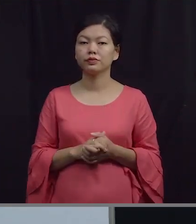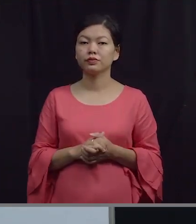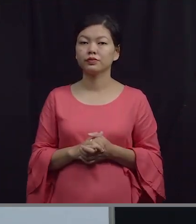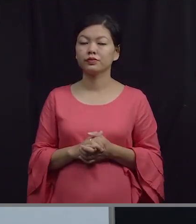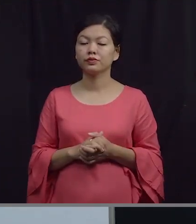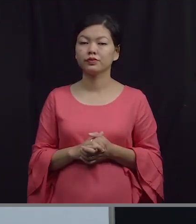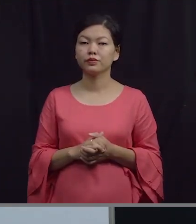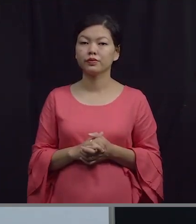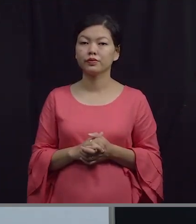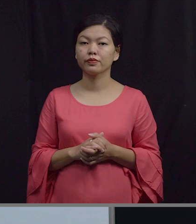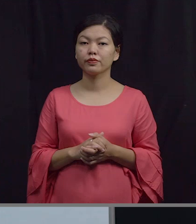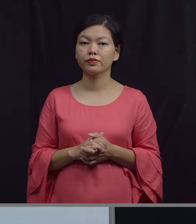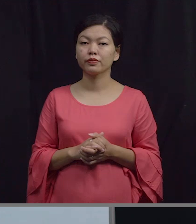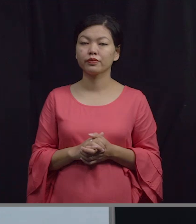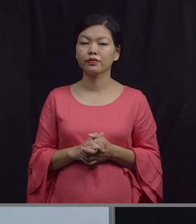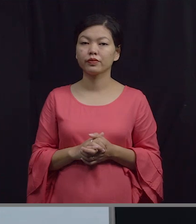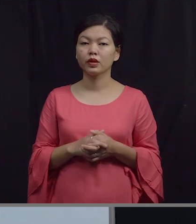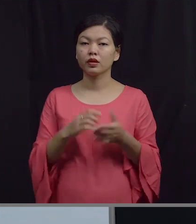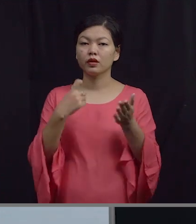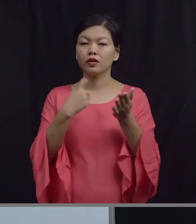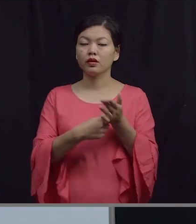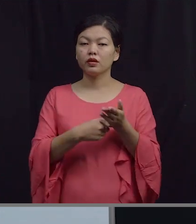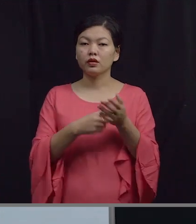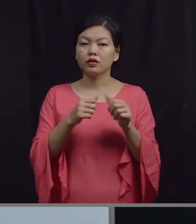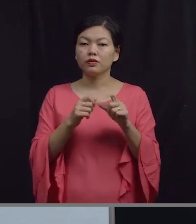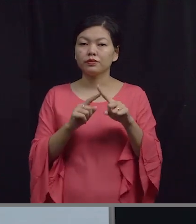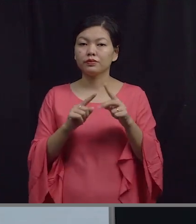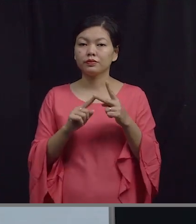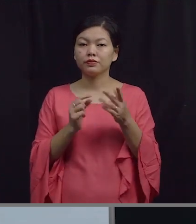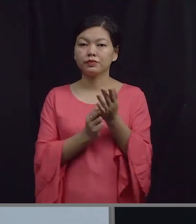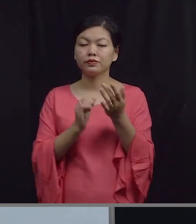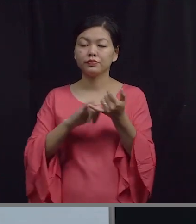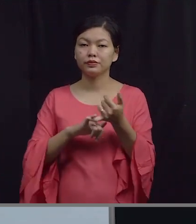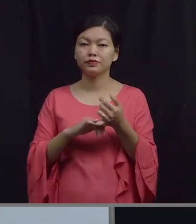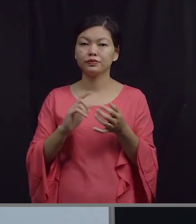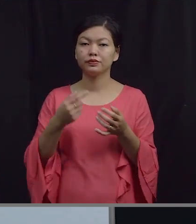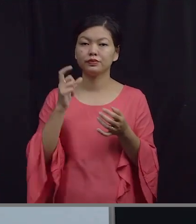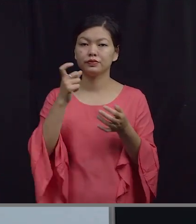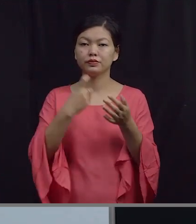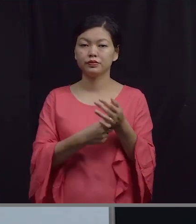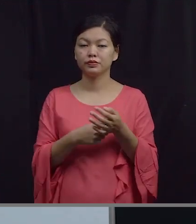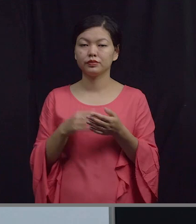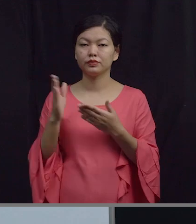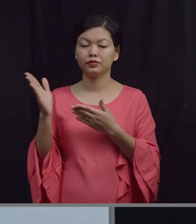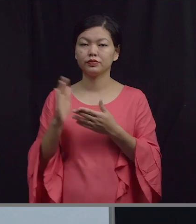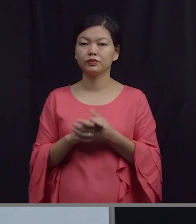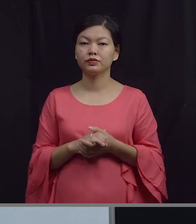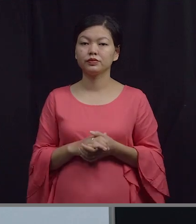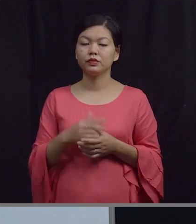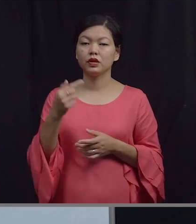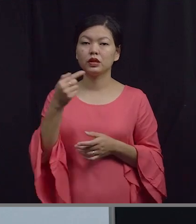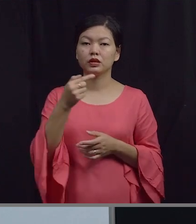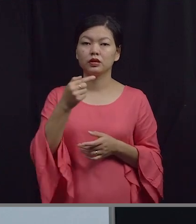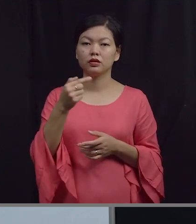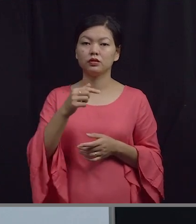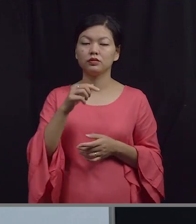centimeter. Okay, so that is radius of curvature is what? Denoted by r. So for the concave mirror, radius of curvature is negative.